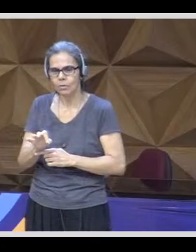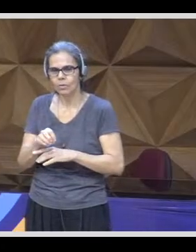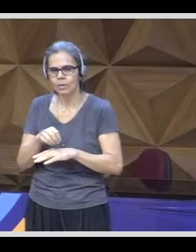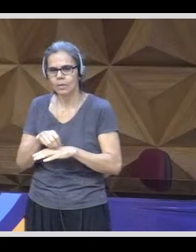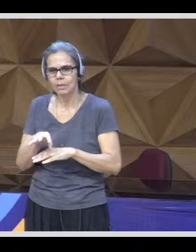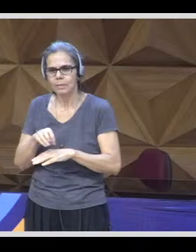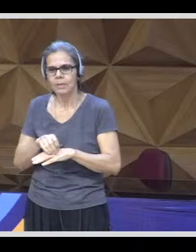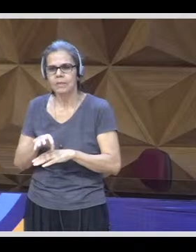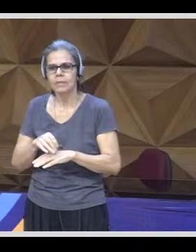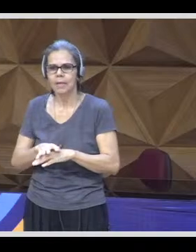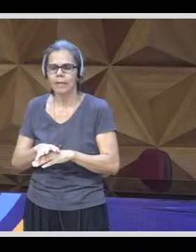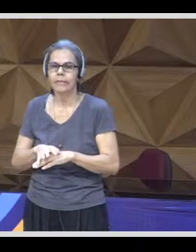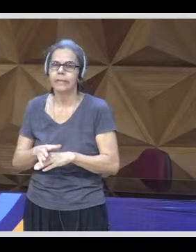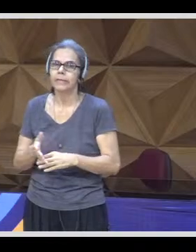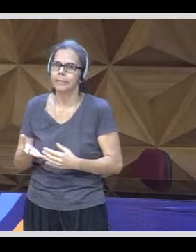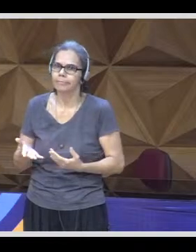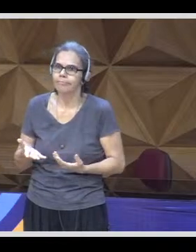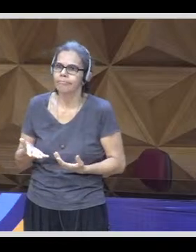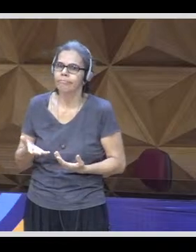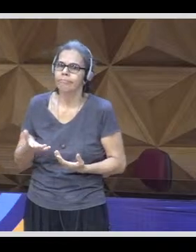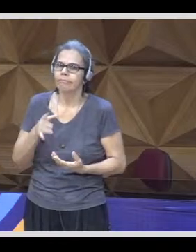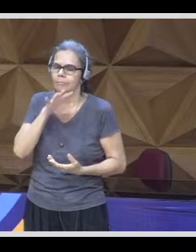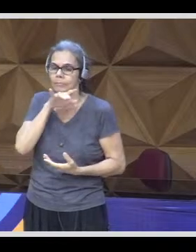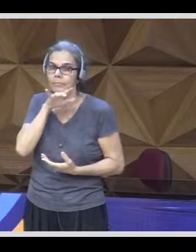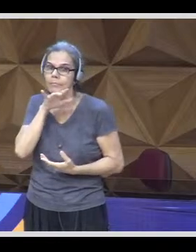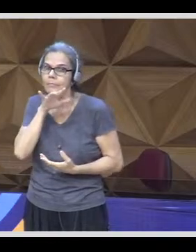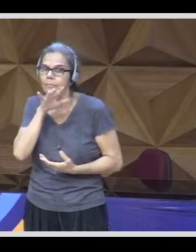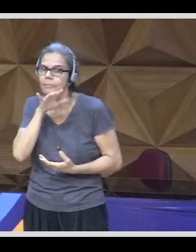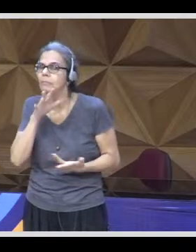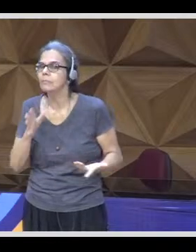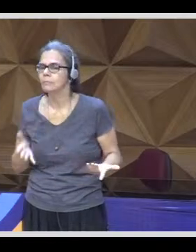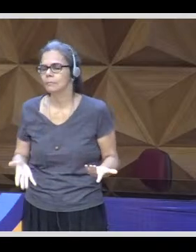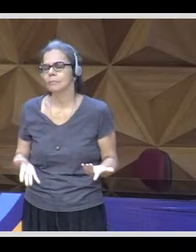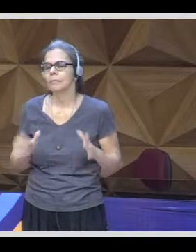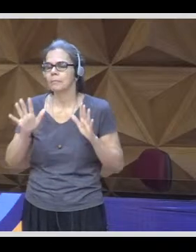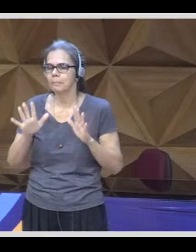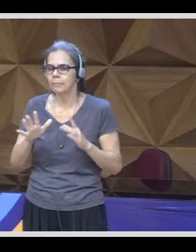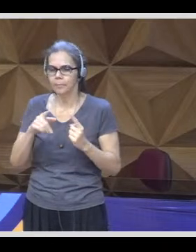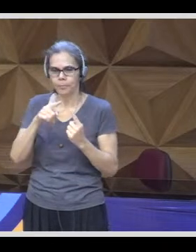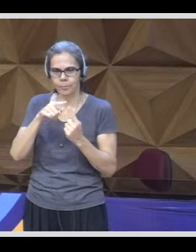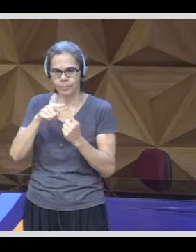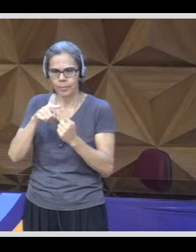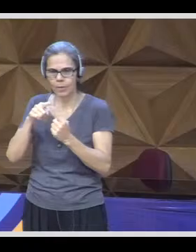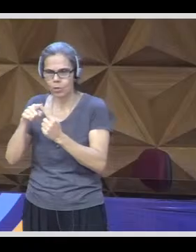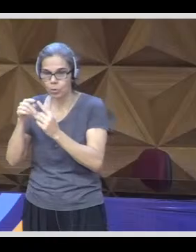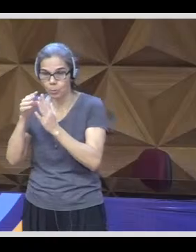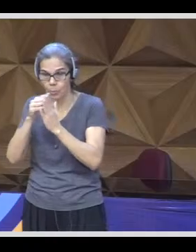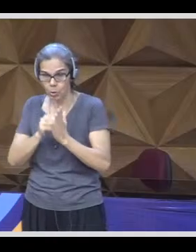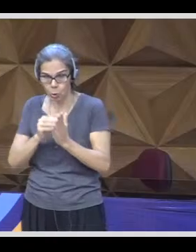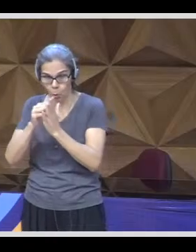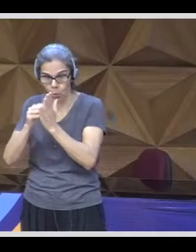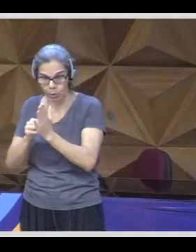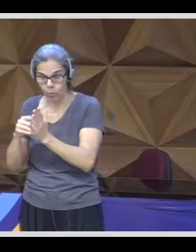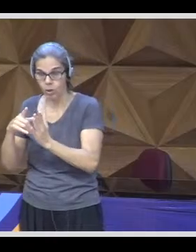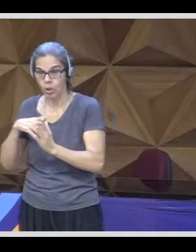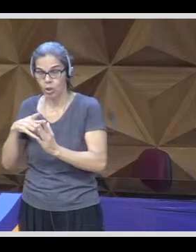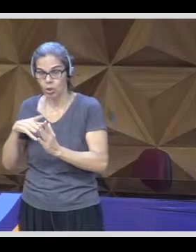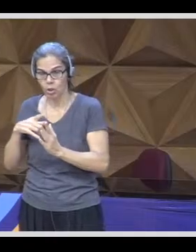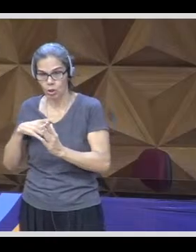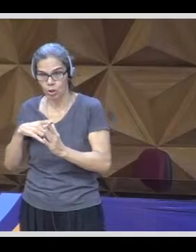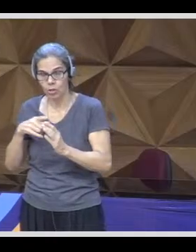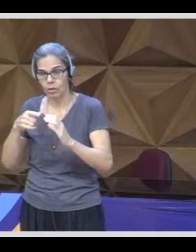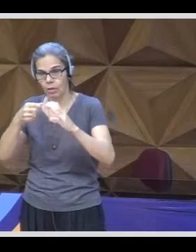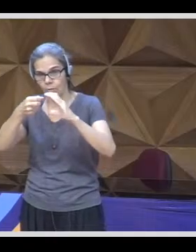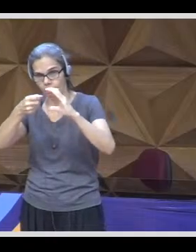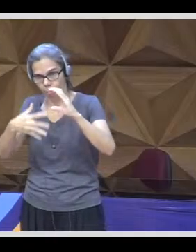seem small, but the type of content that this message carried was really, really scary. So we had lots